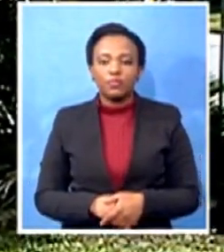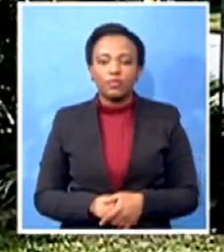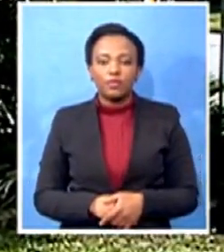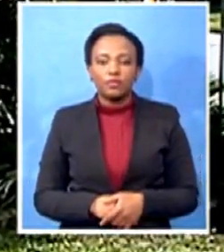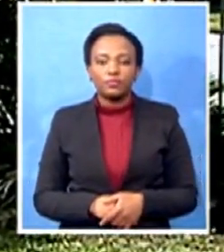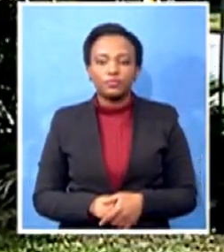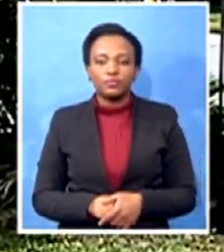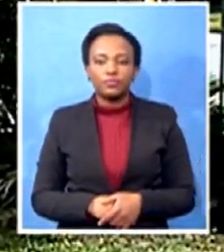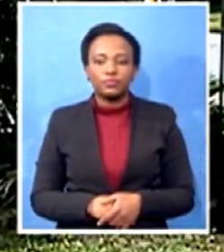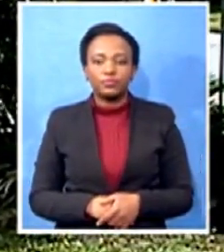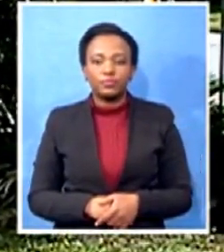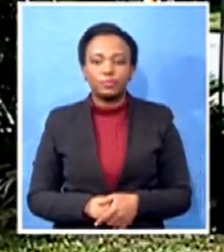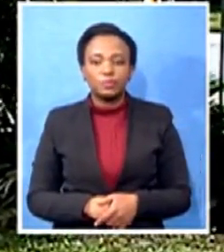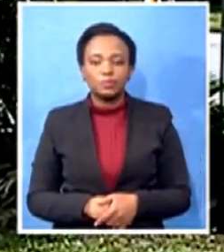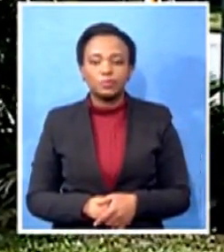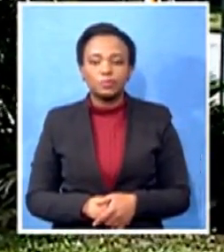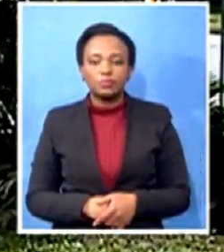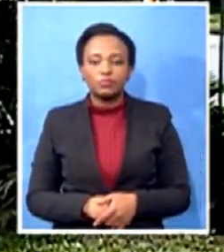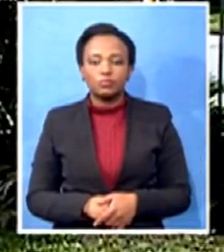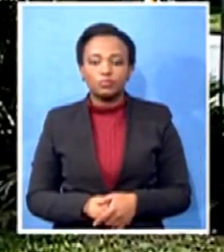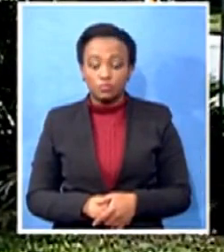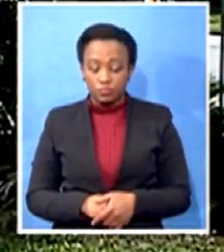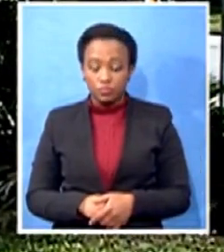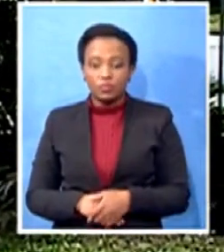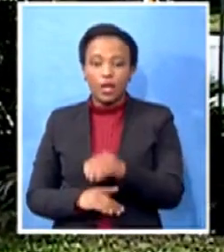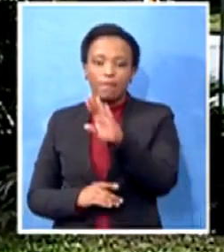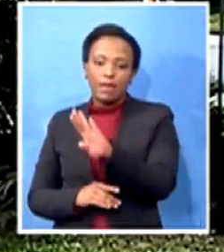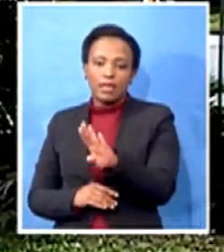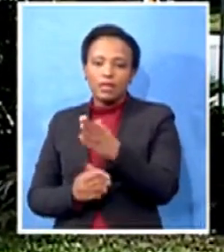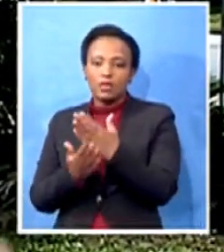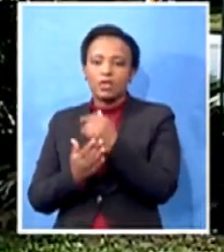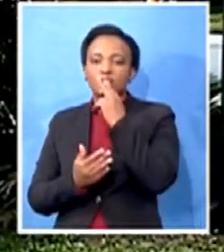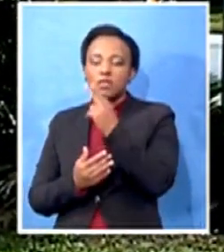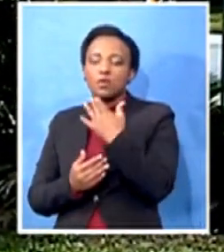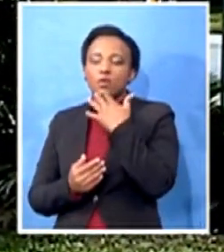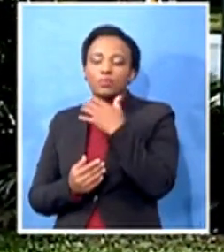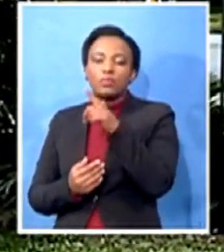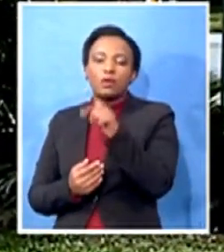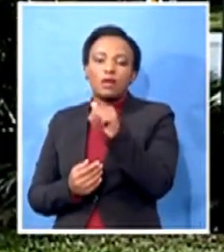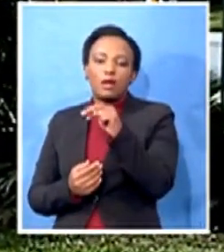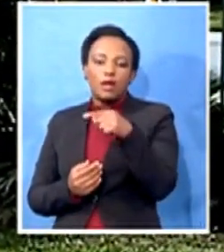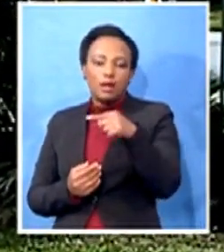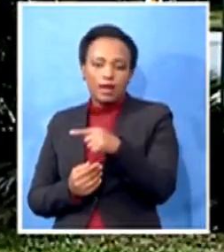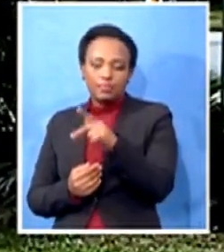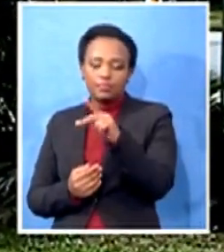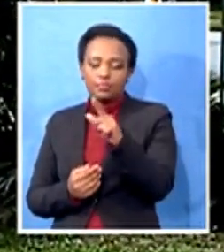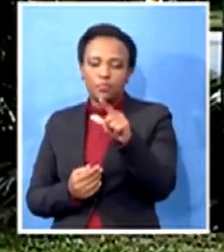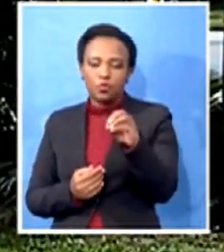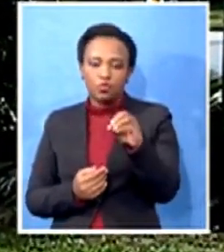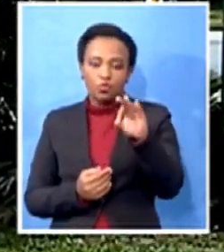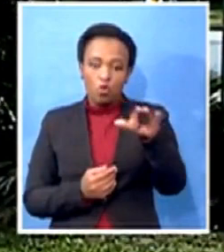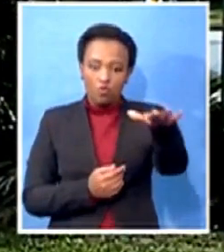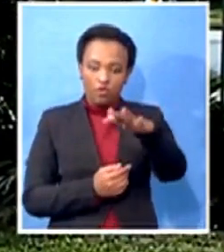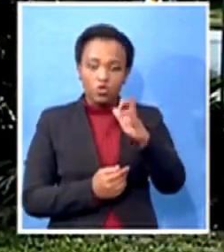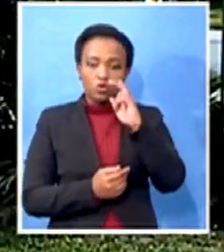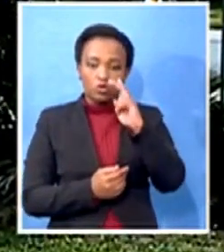Well, as you can see, Blaine, we were in the Langkloof, and you can see there that it's two sides to the coin. On the other side, the farmers are excited and saying that this is